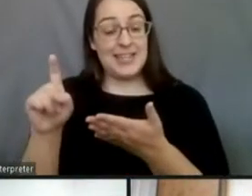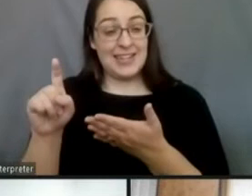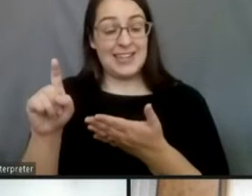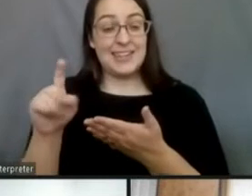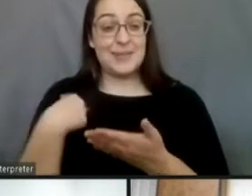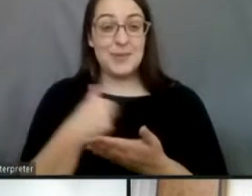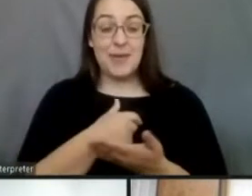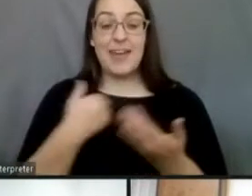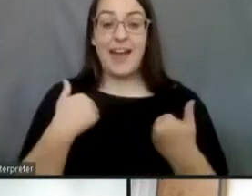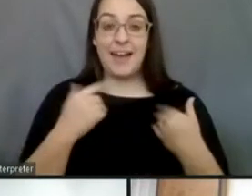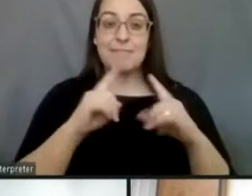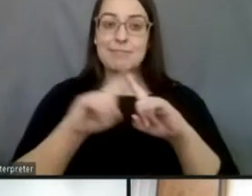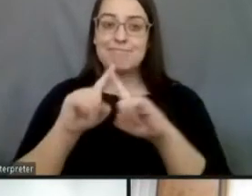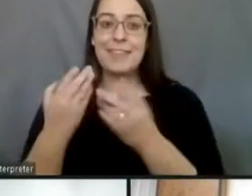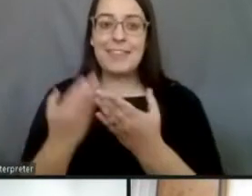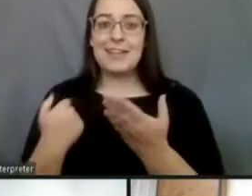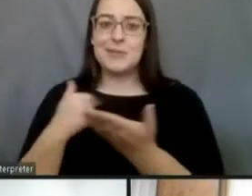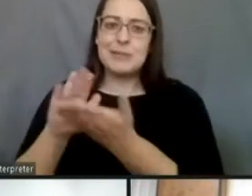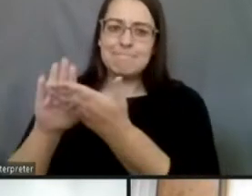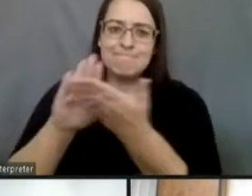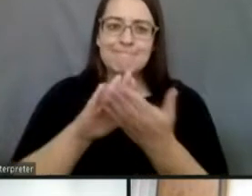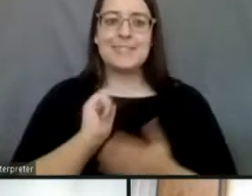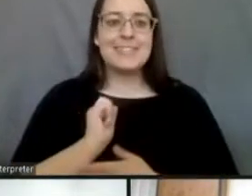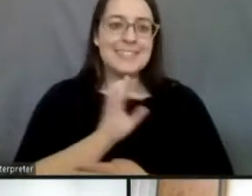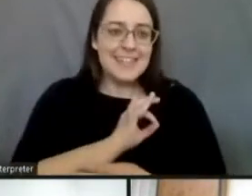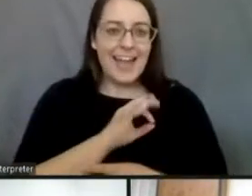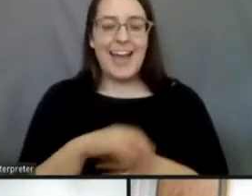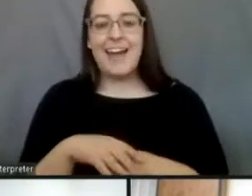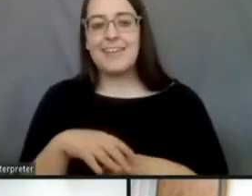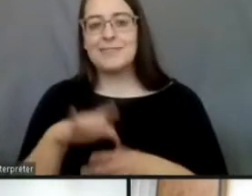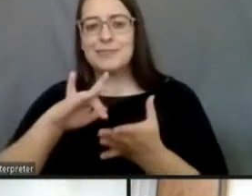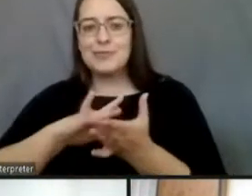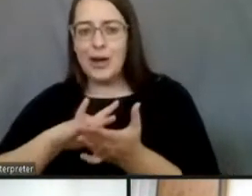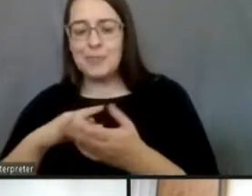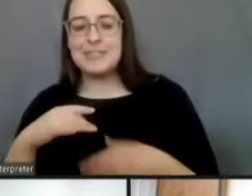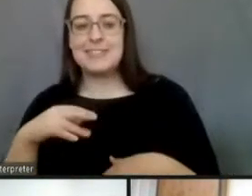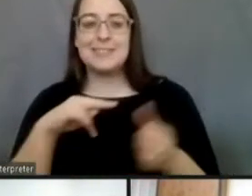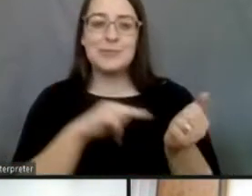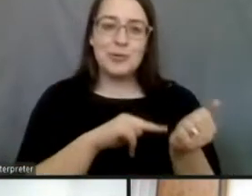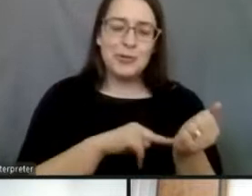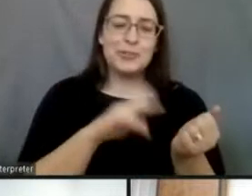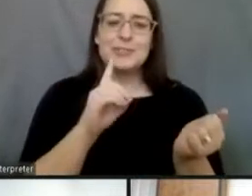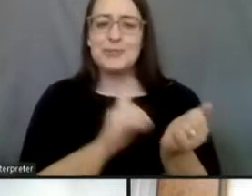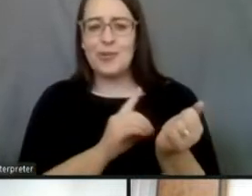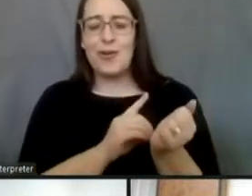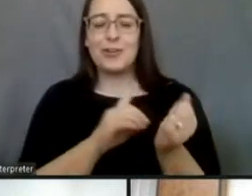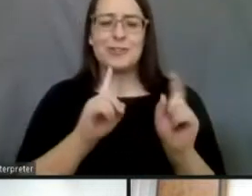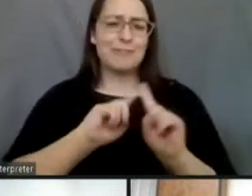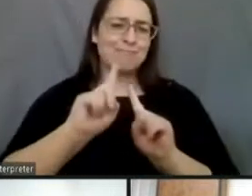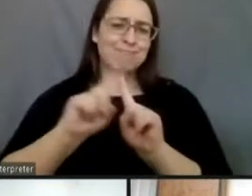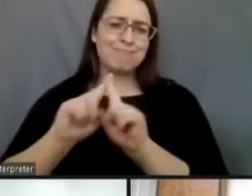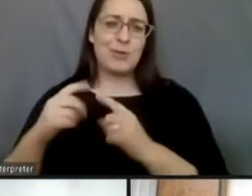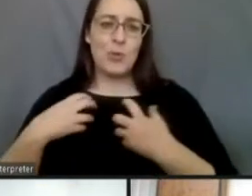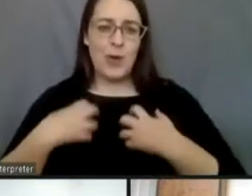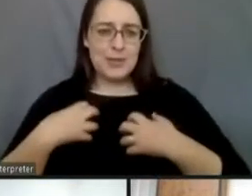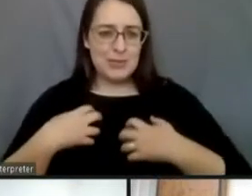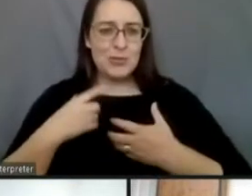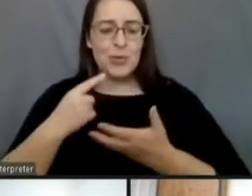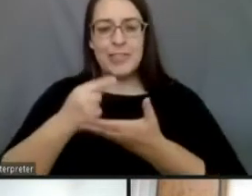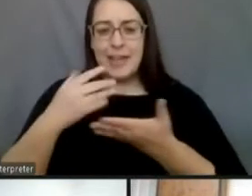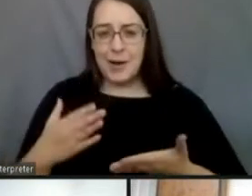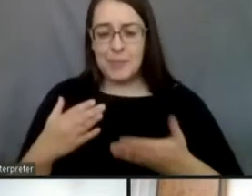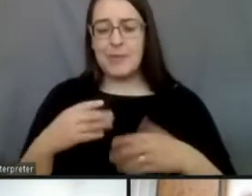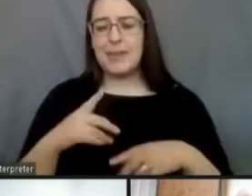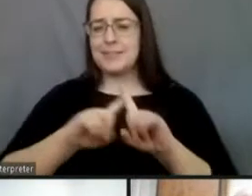have all these things where we shout out to the staff, you know, our pharmacists, our nurses, our doctors, and respiratory therapists, and the